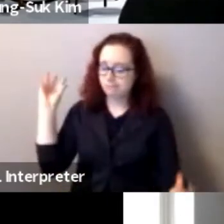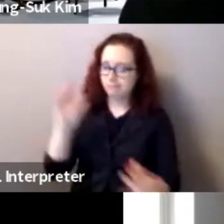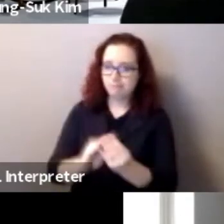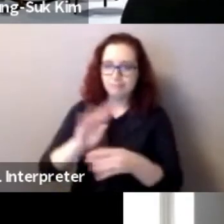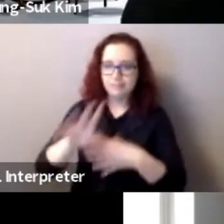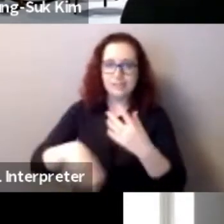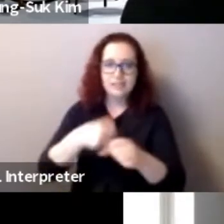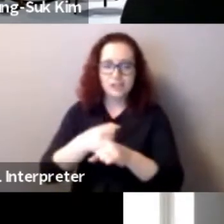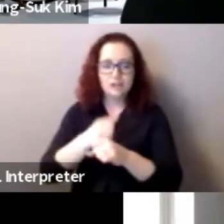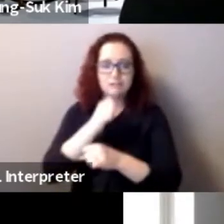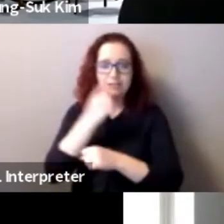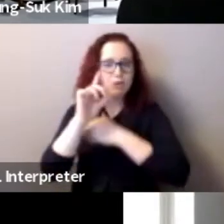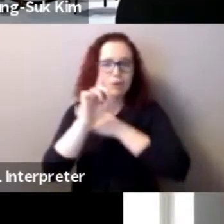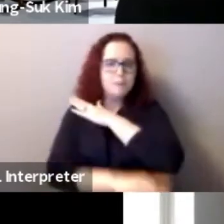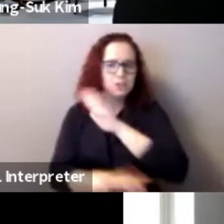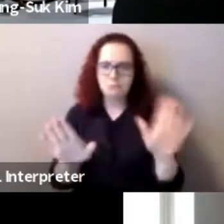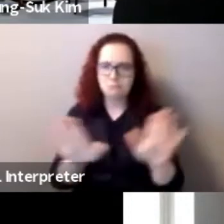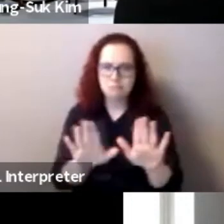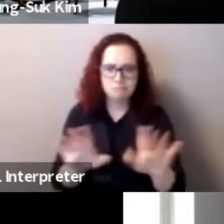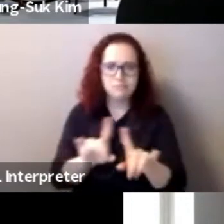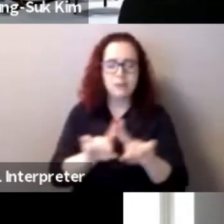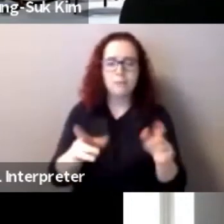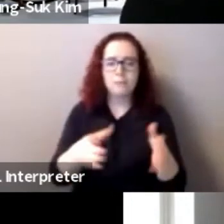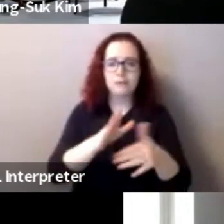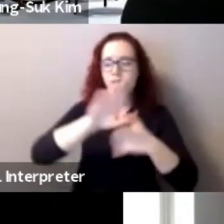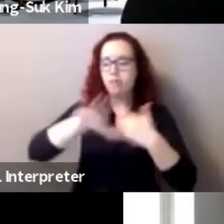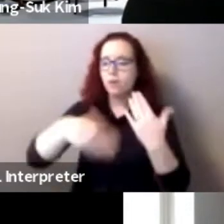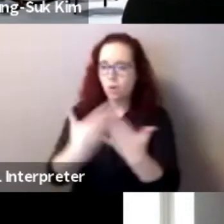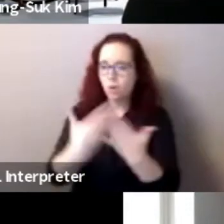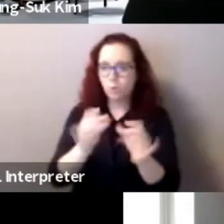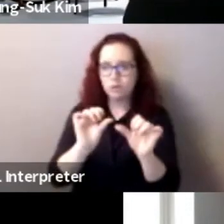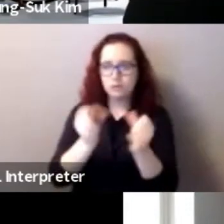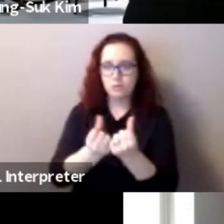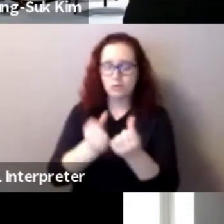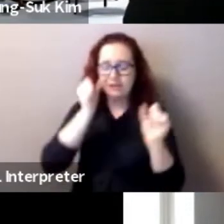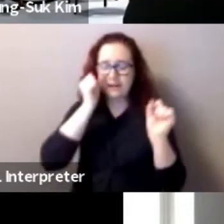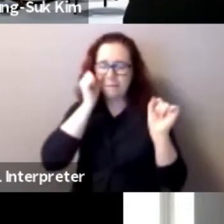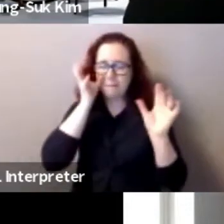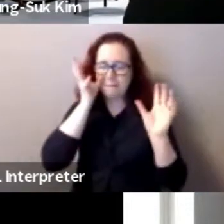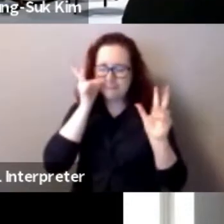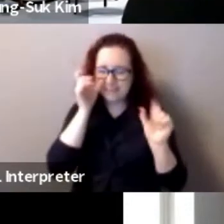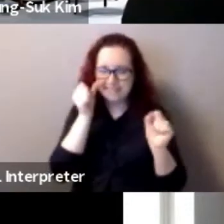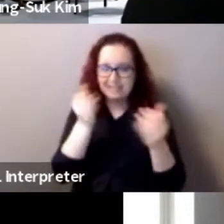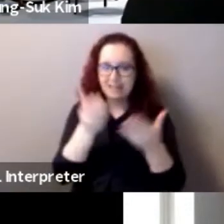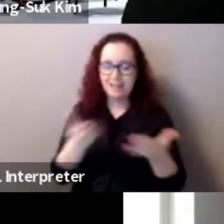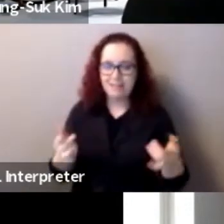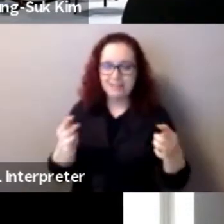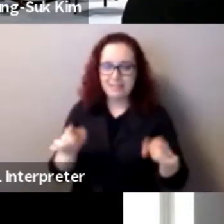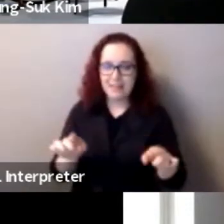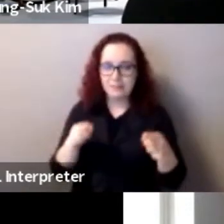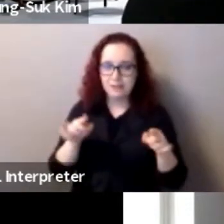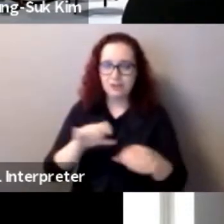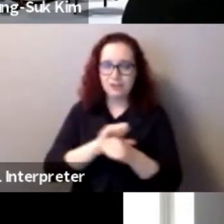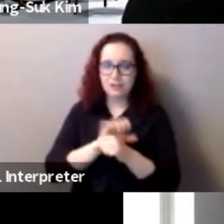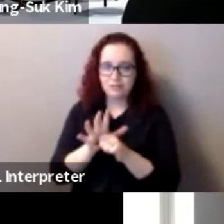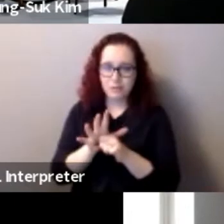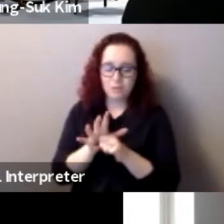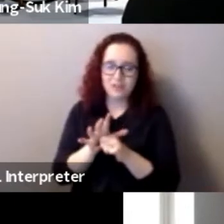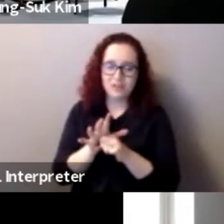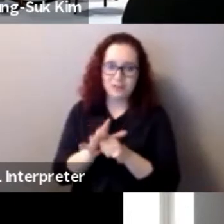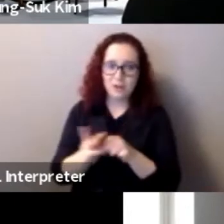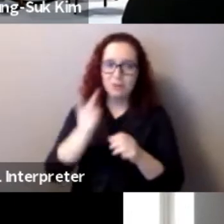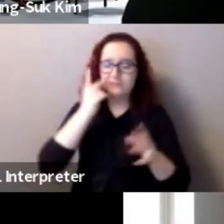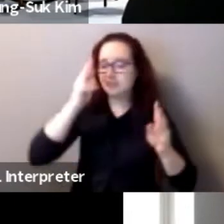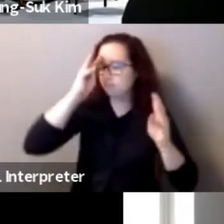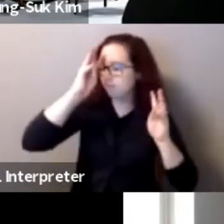but it's really, and I have to say this, across the association, we have seen amazing things happening in this pandemic year. We have seen such